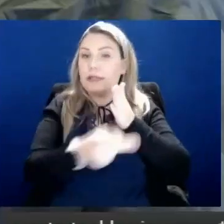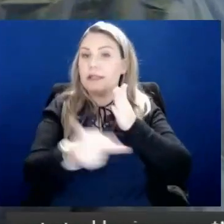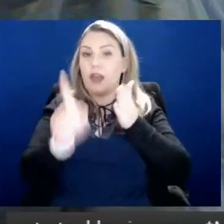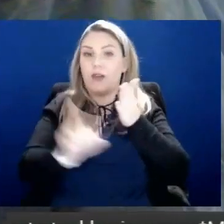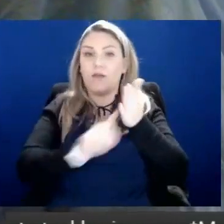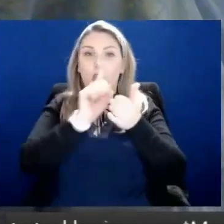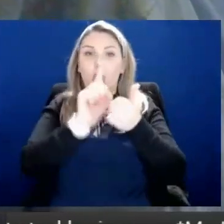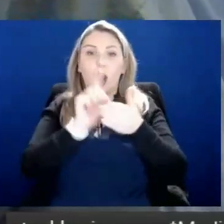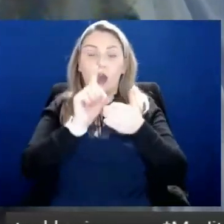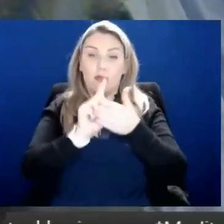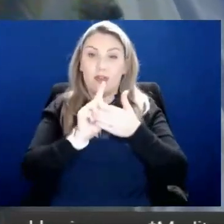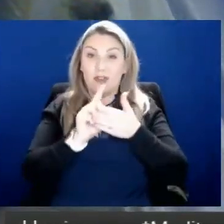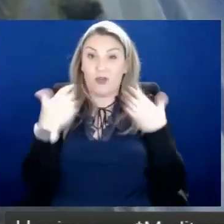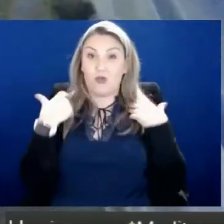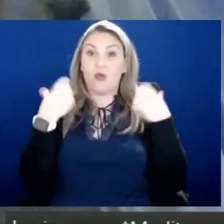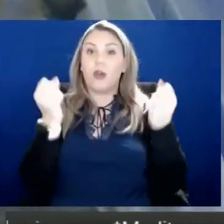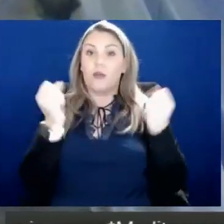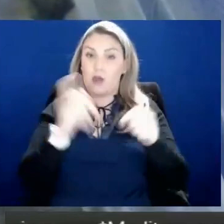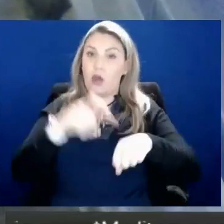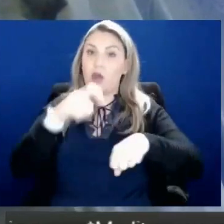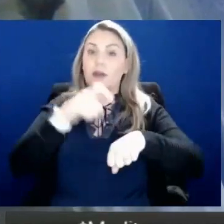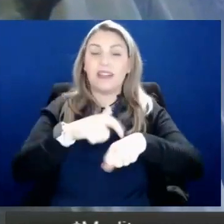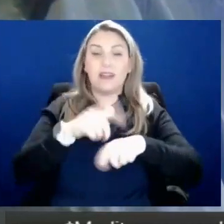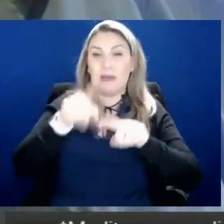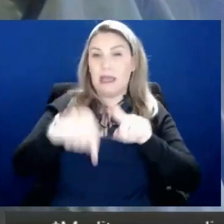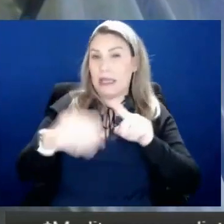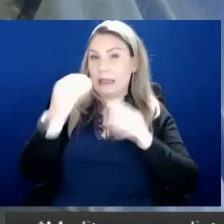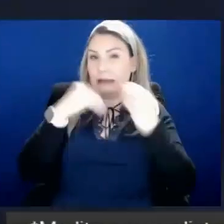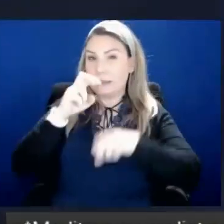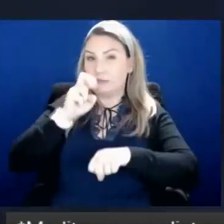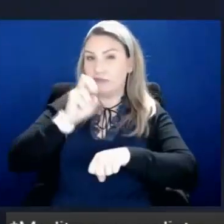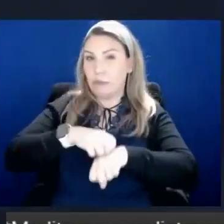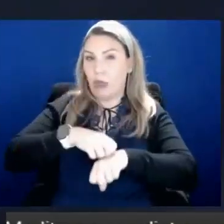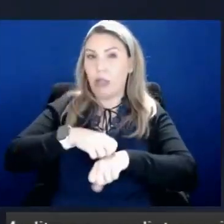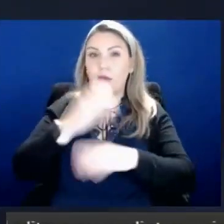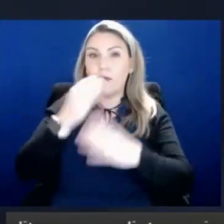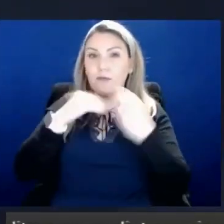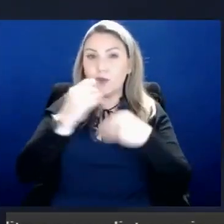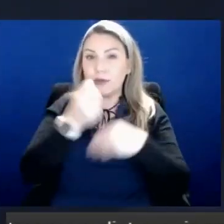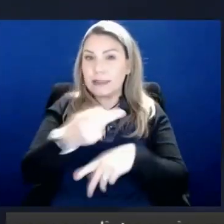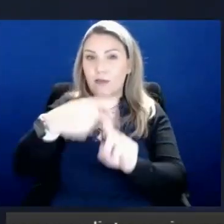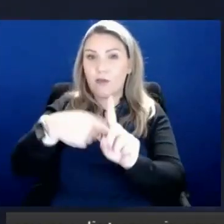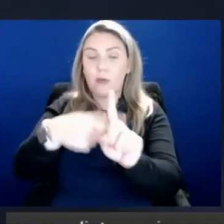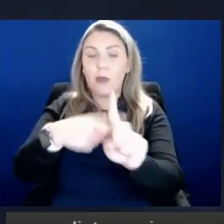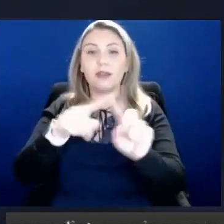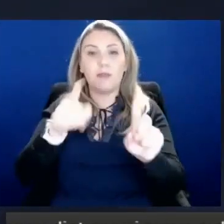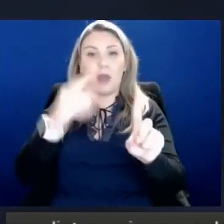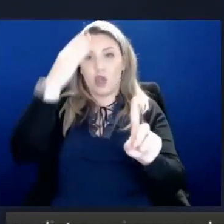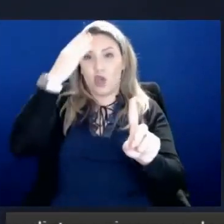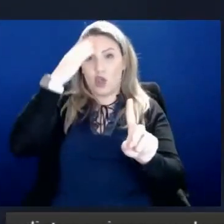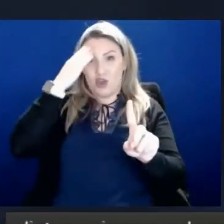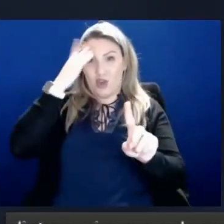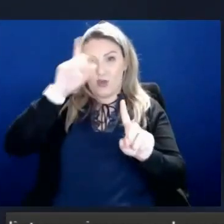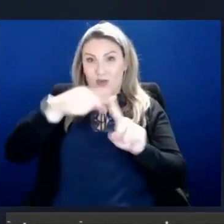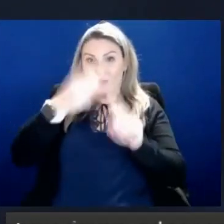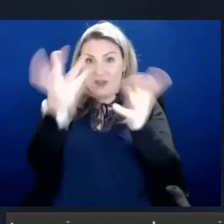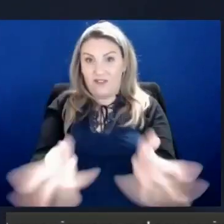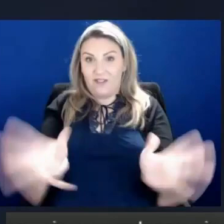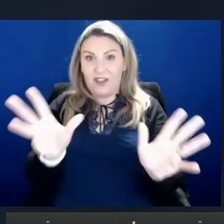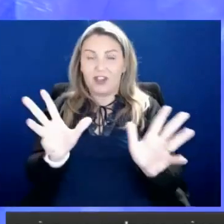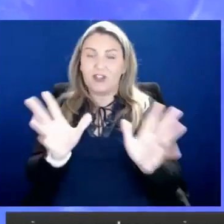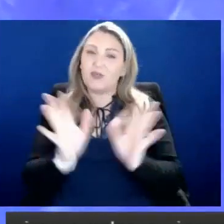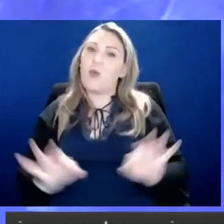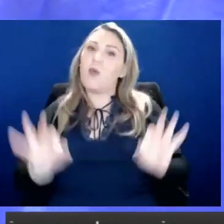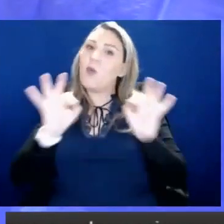longer. Aaron won't be able to eat solid food for several months, but he knows at the end of this journey, it will be worth it. That's where